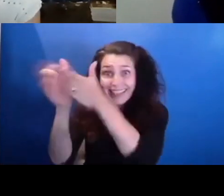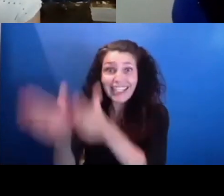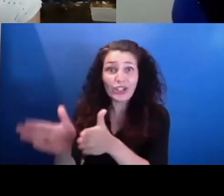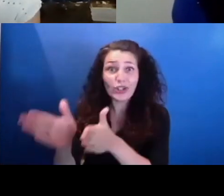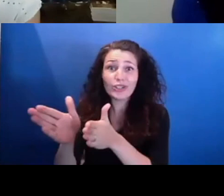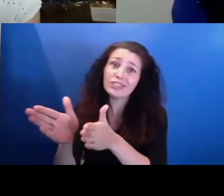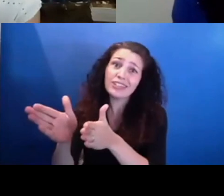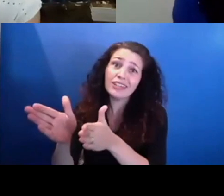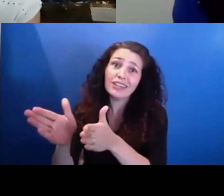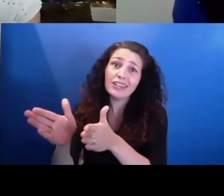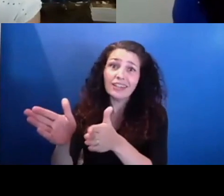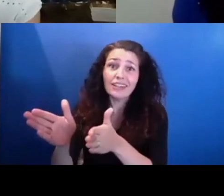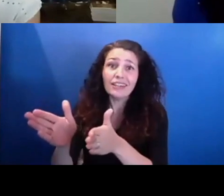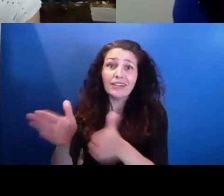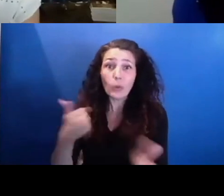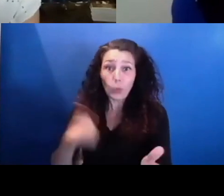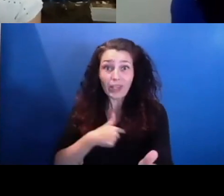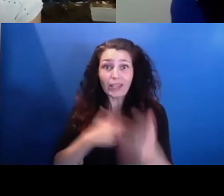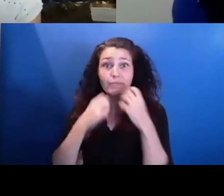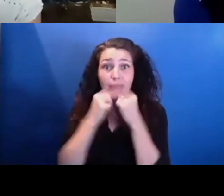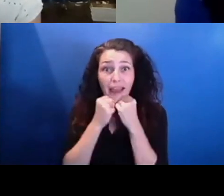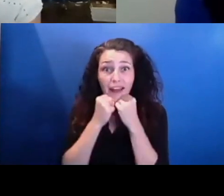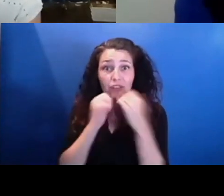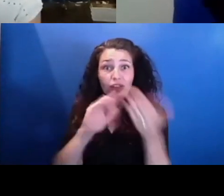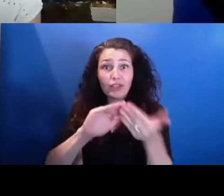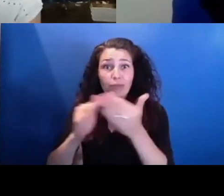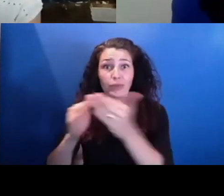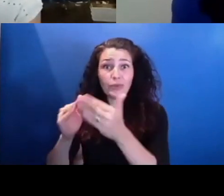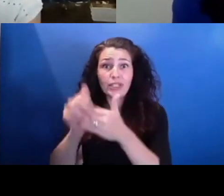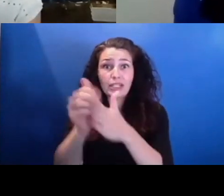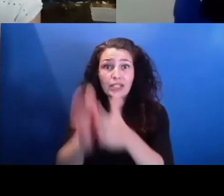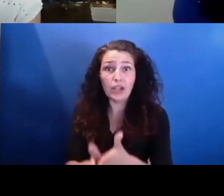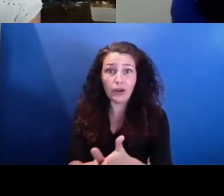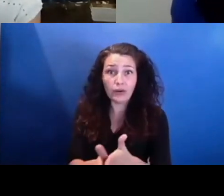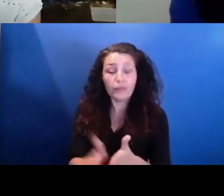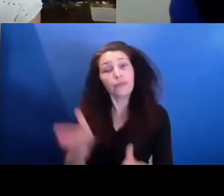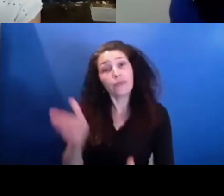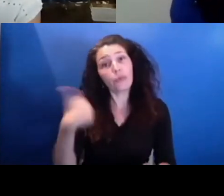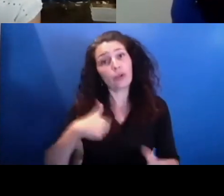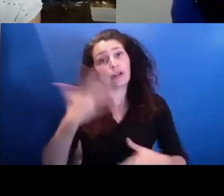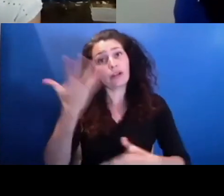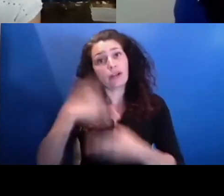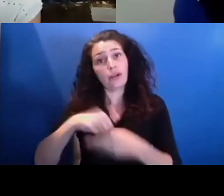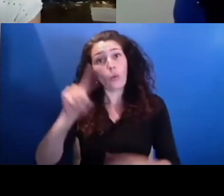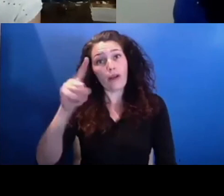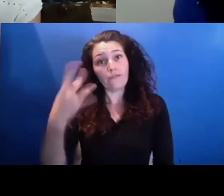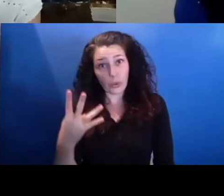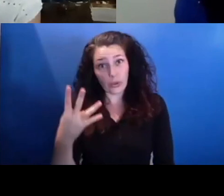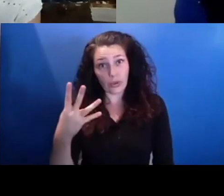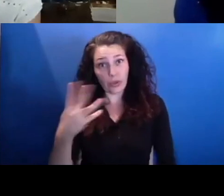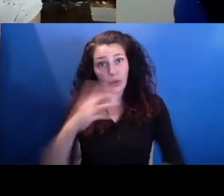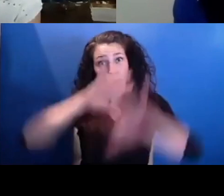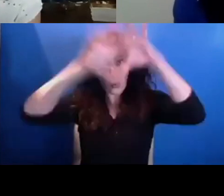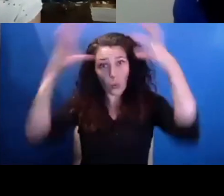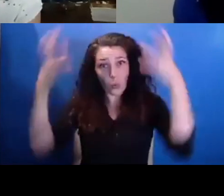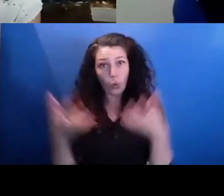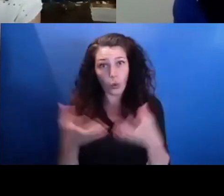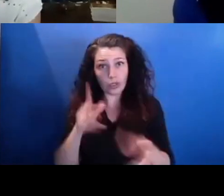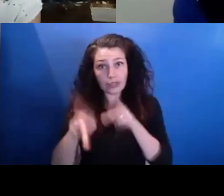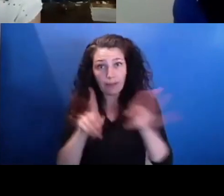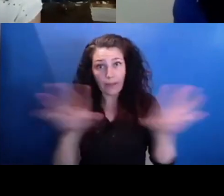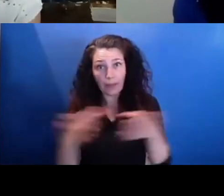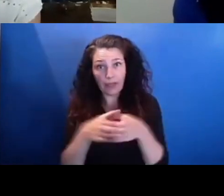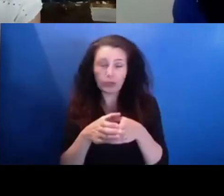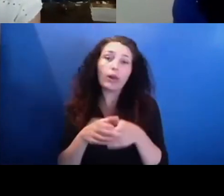opinion leaders and we do matter. We do make up a fourth of the world's population and the US population as well.